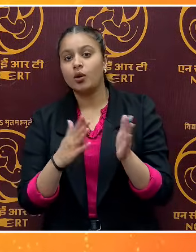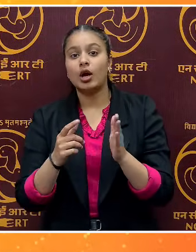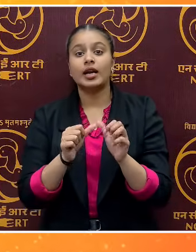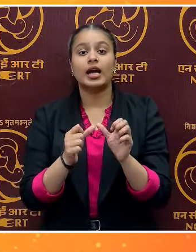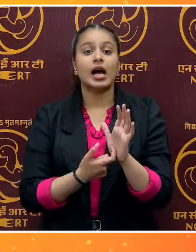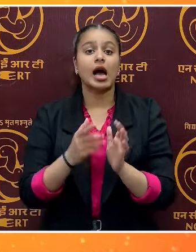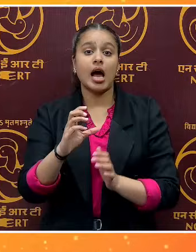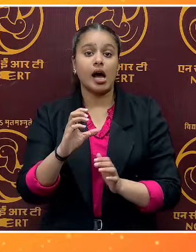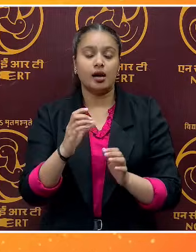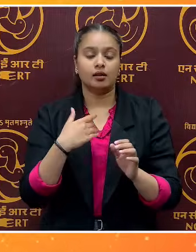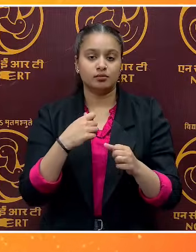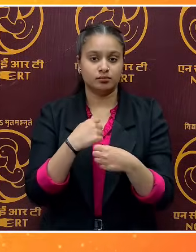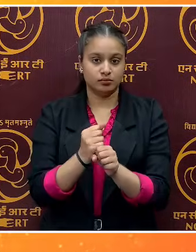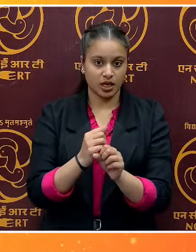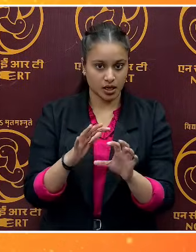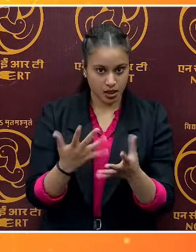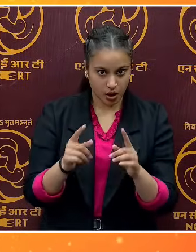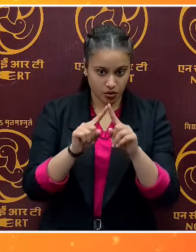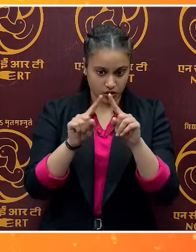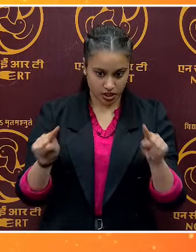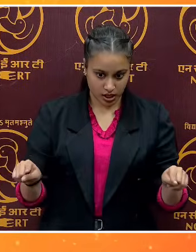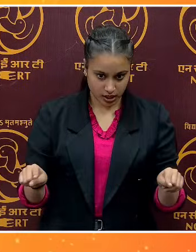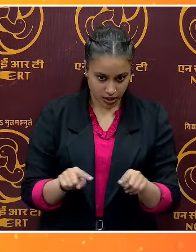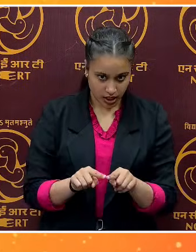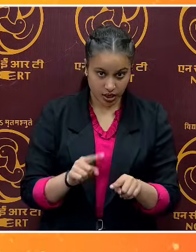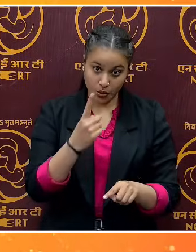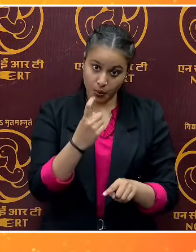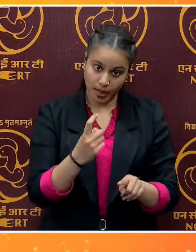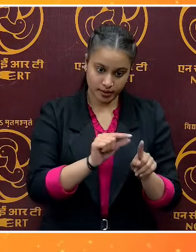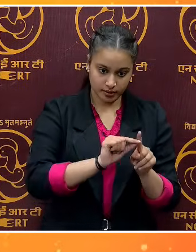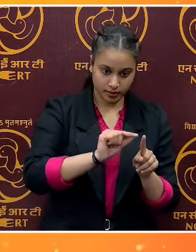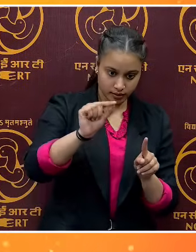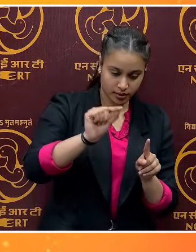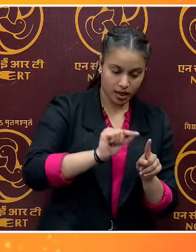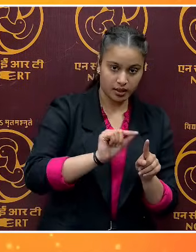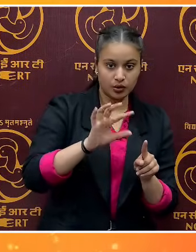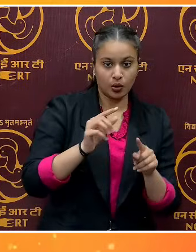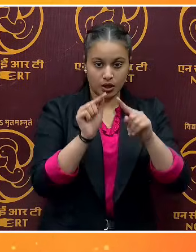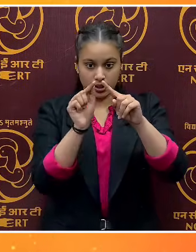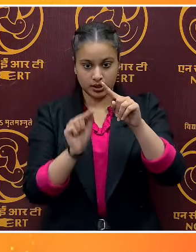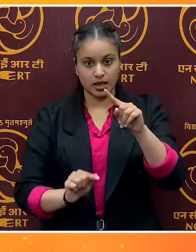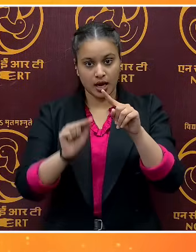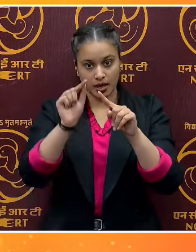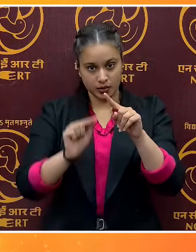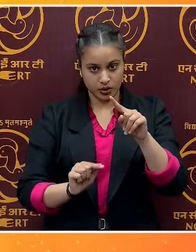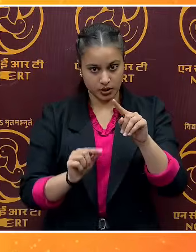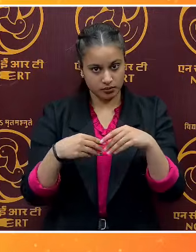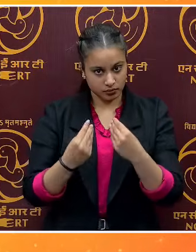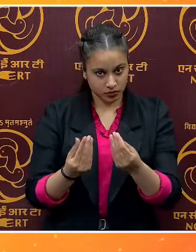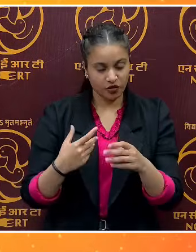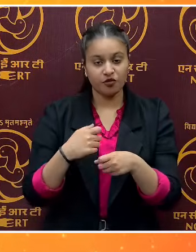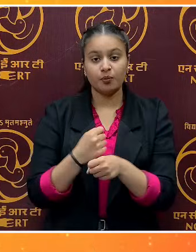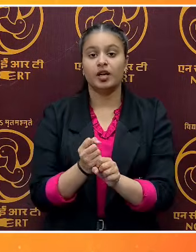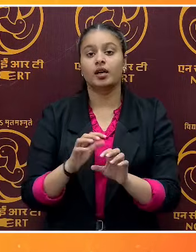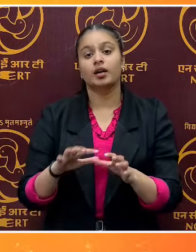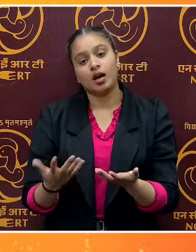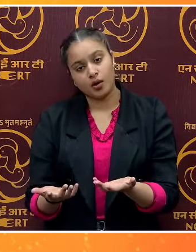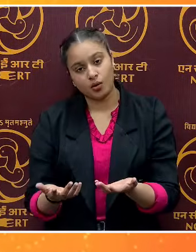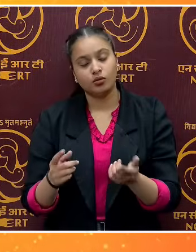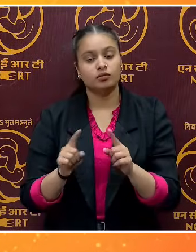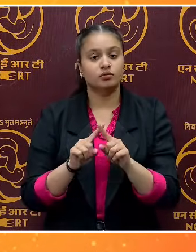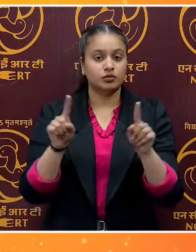to construct a rectangle when only one side and diagonal are given, and constructing